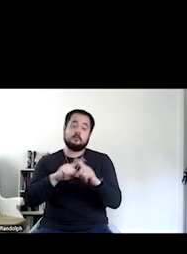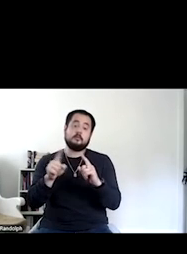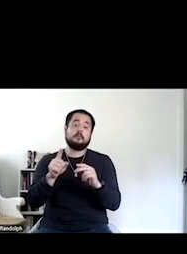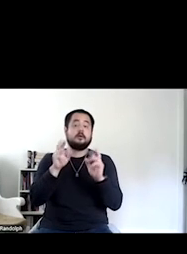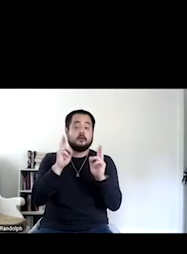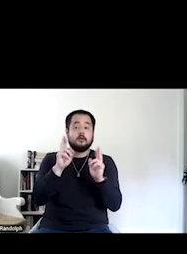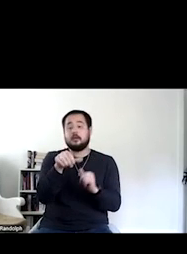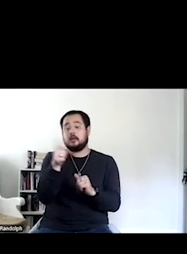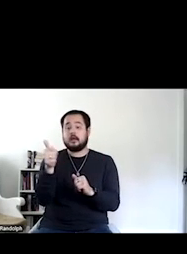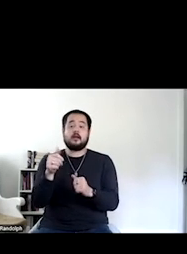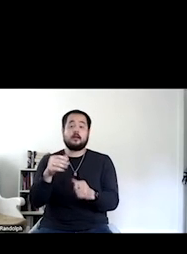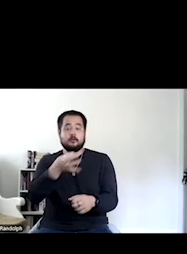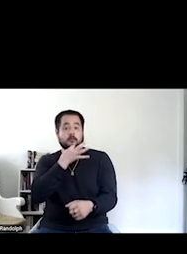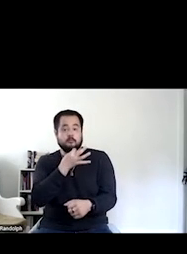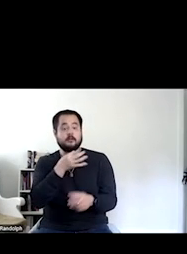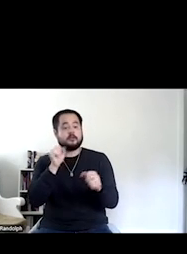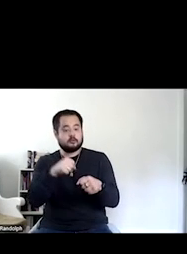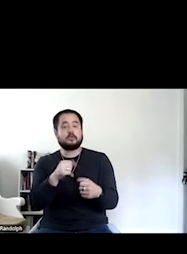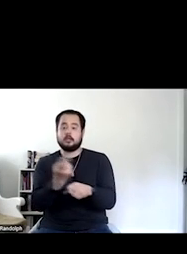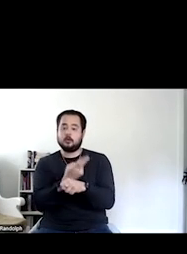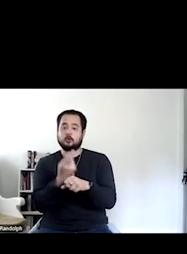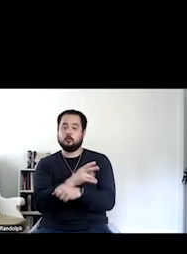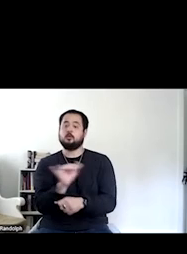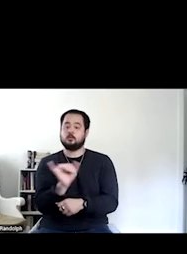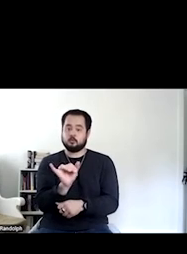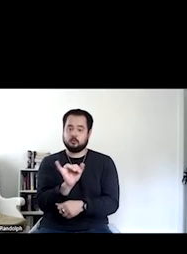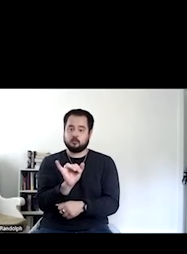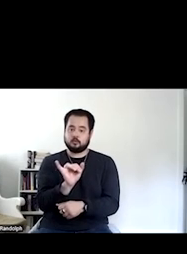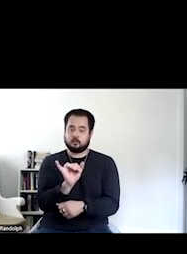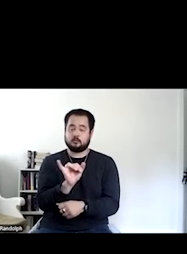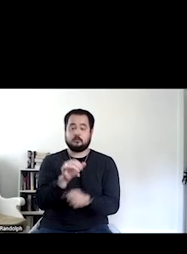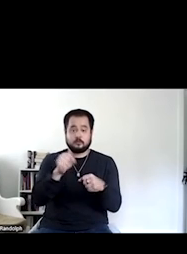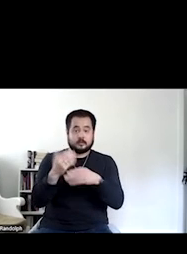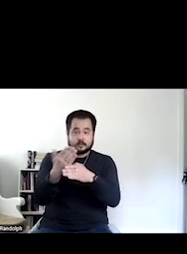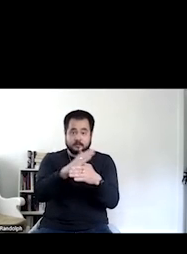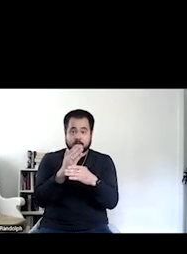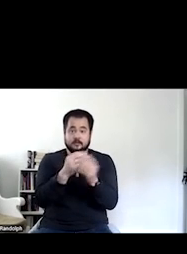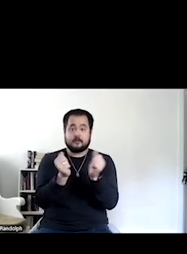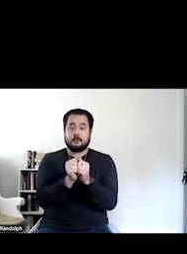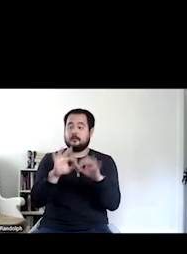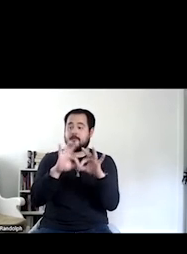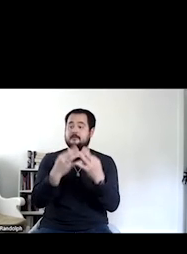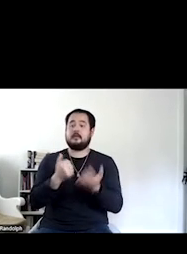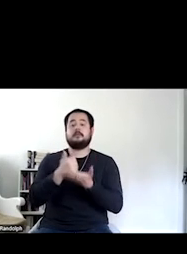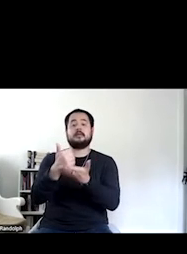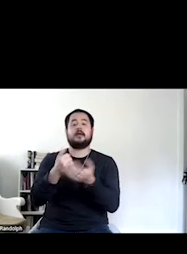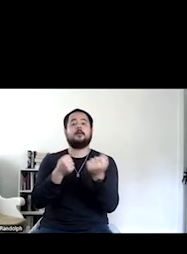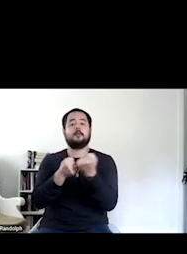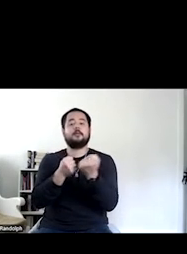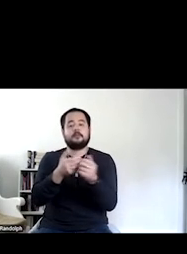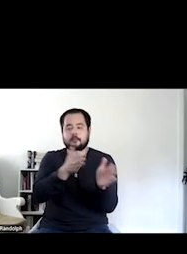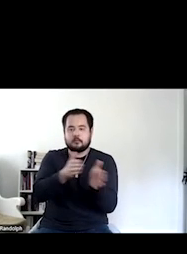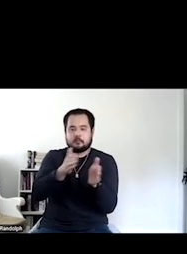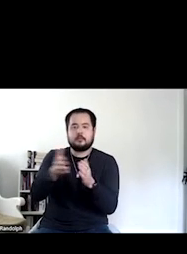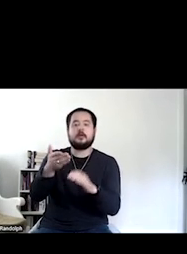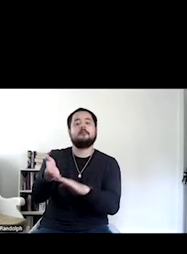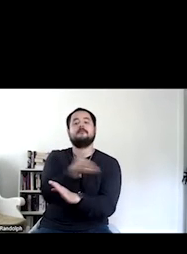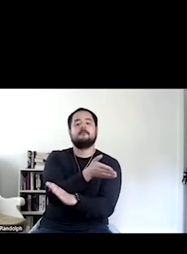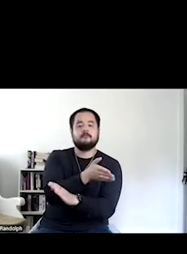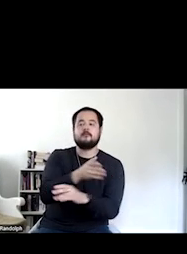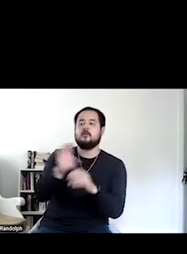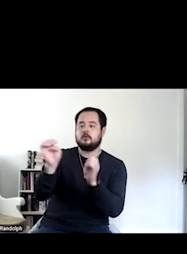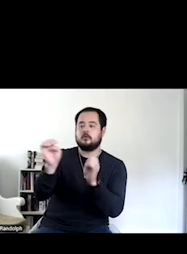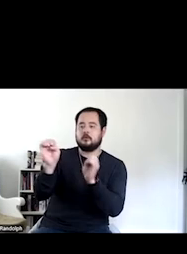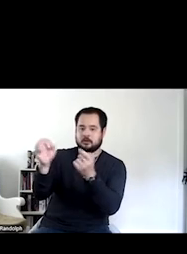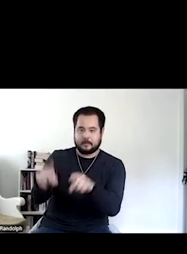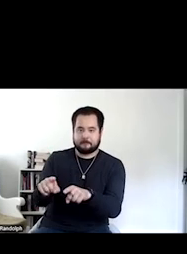responders can also use them to share with families and help them prepare for emergencies and disasters. The first